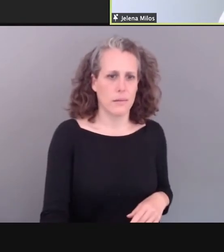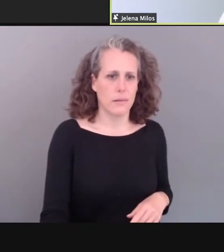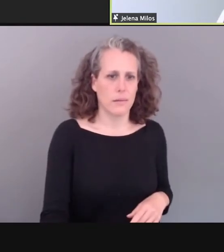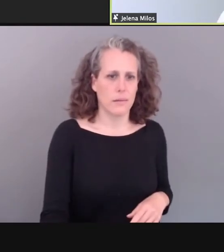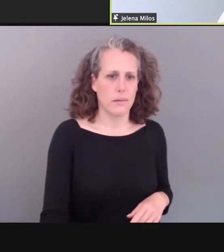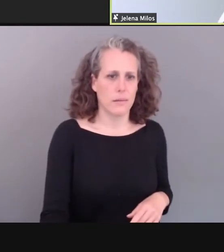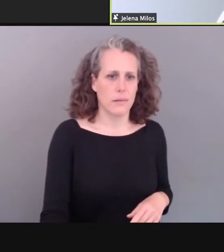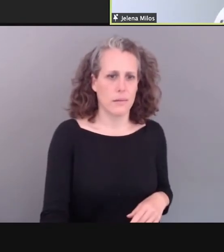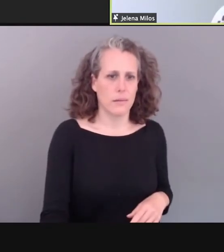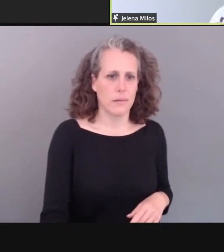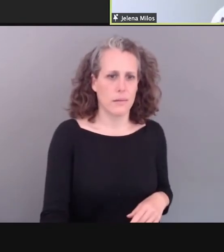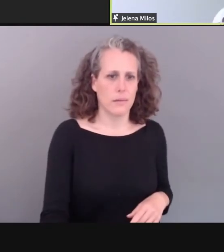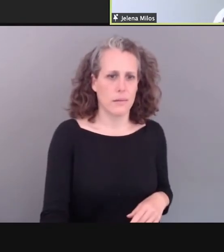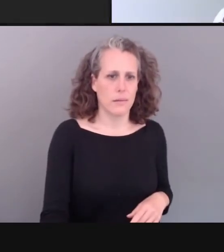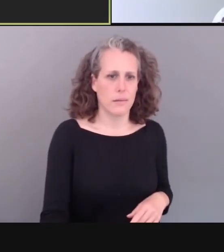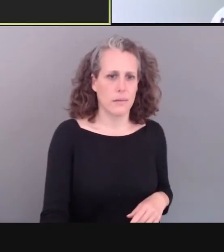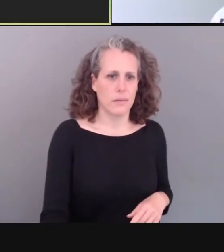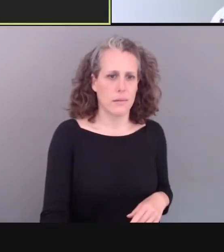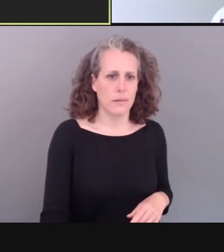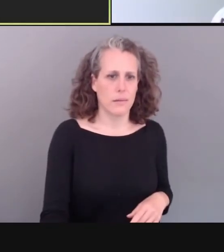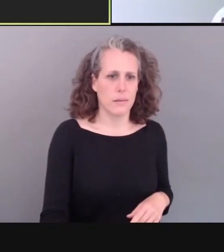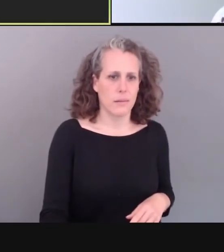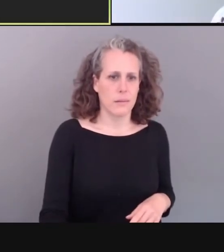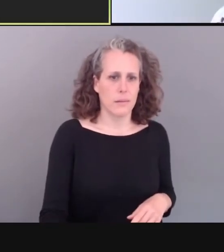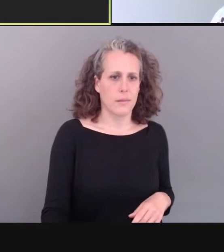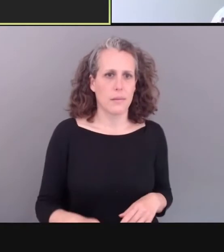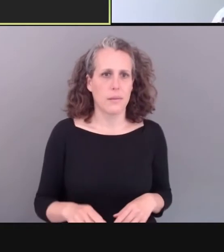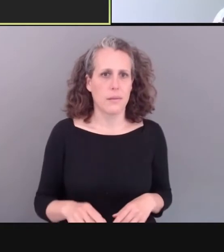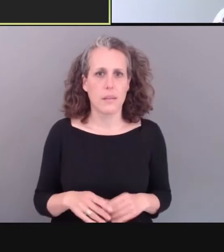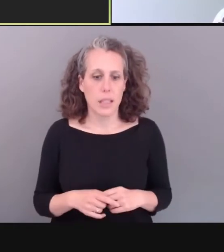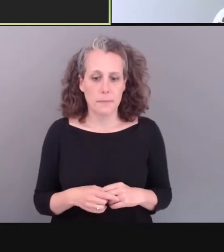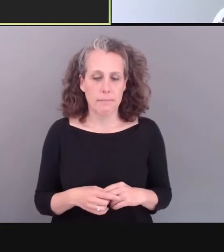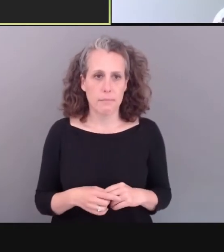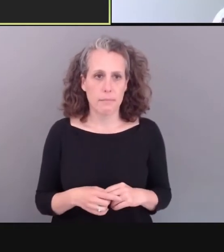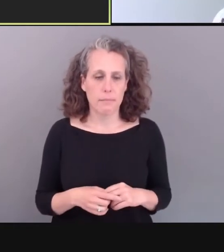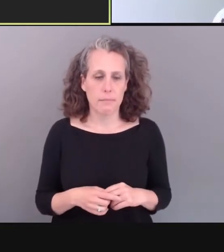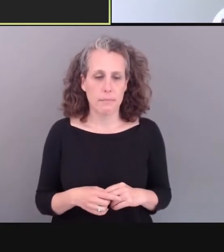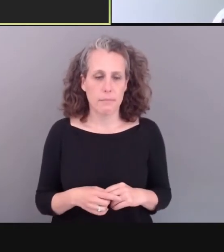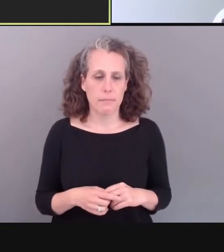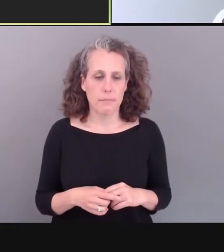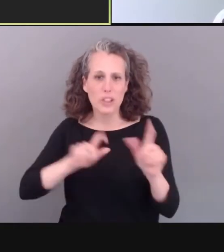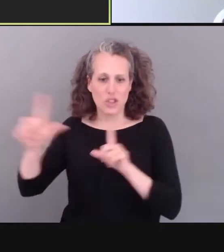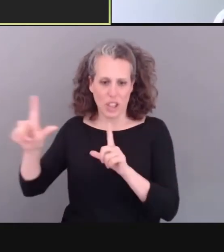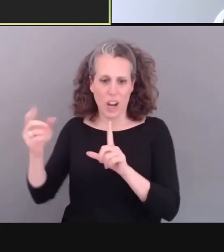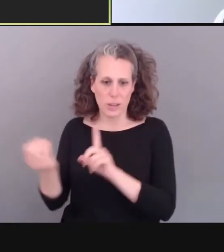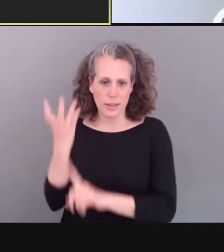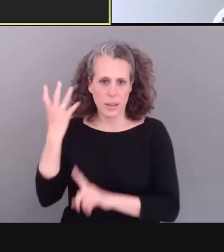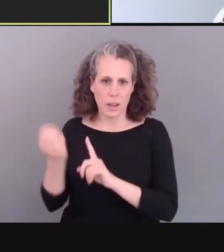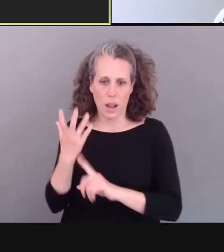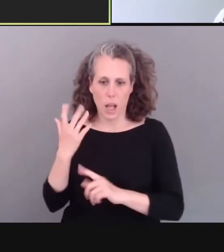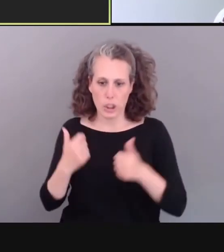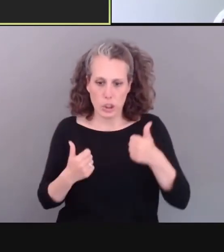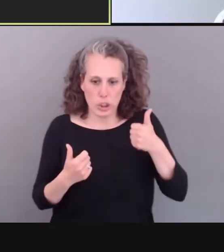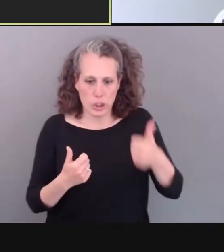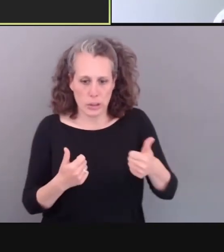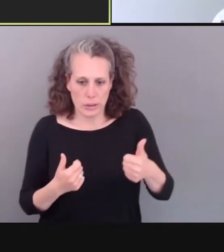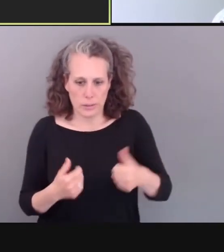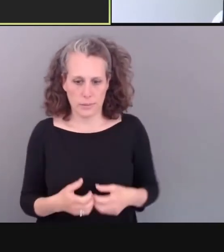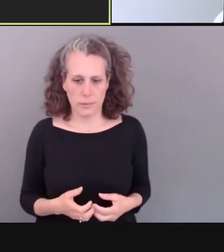slides with you. Yeah, that would be good. Really, Mihaela, if you could do